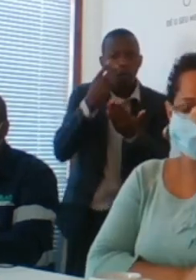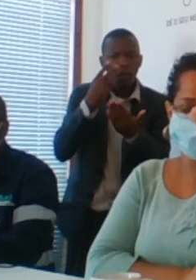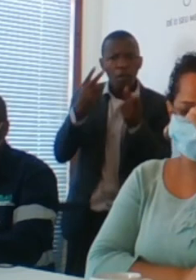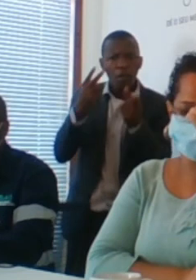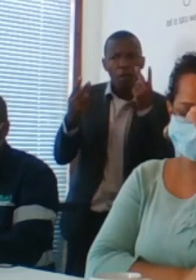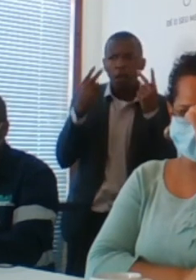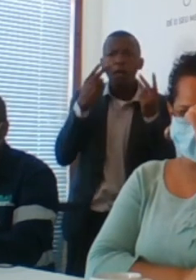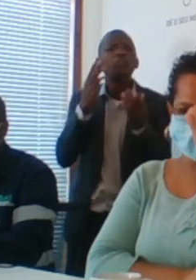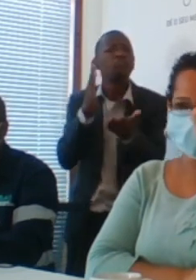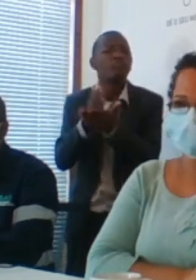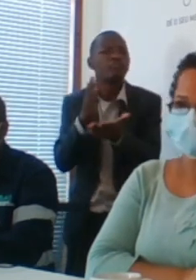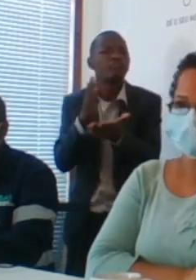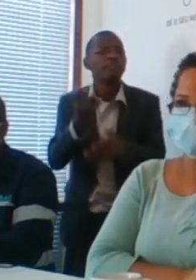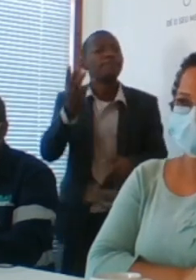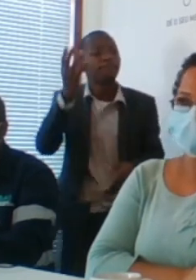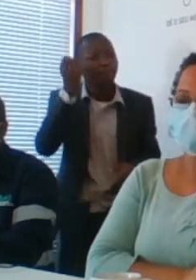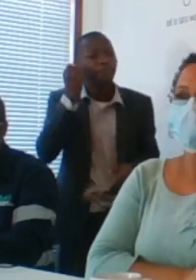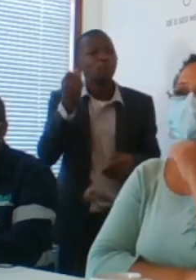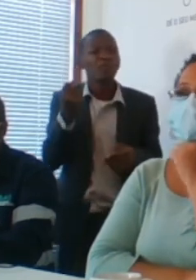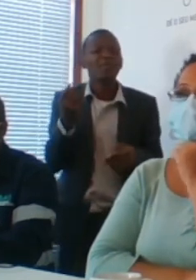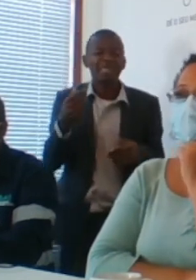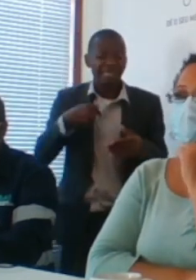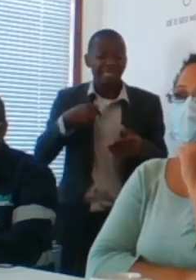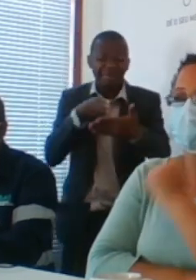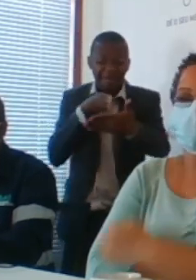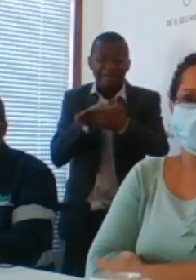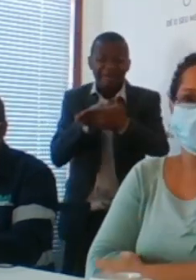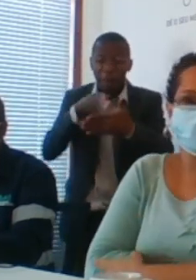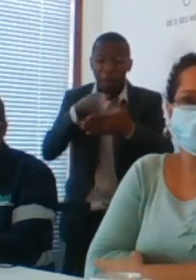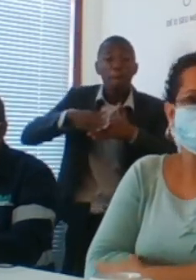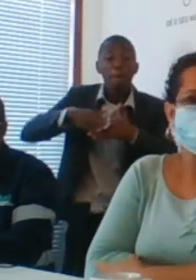succeeding because cheating for me